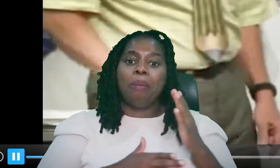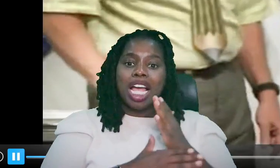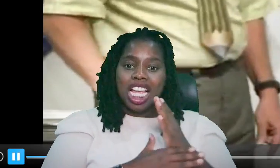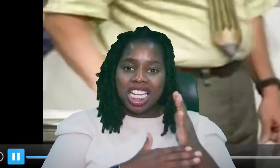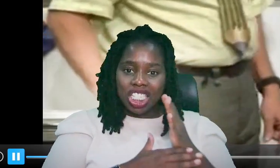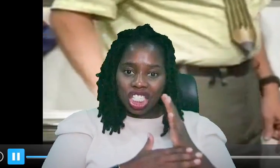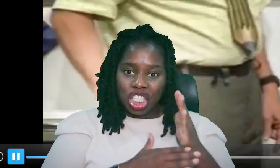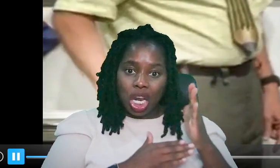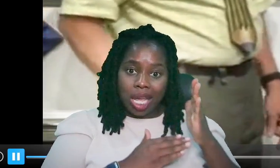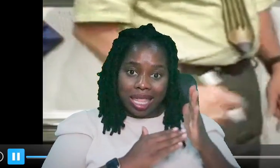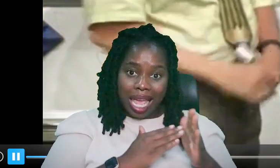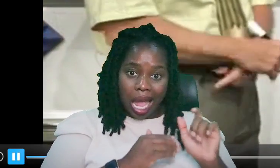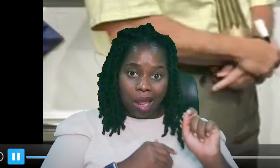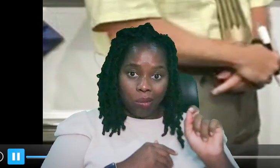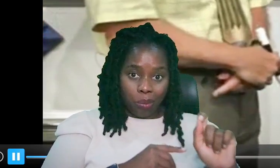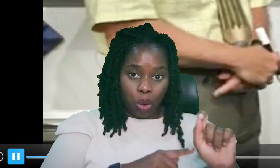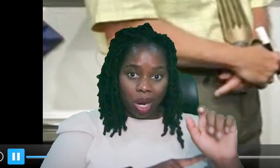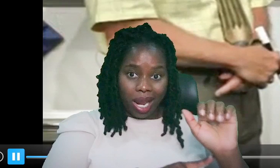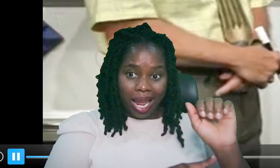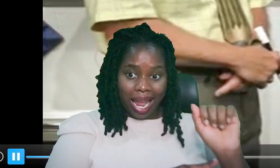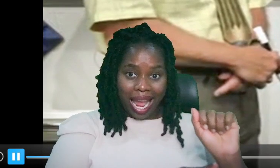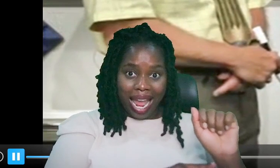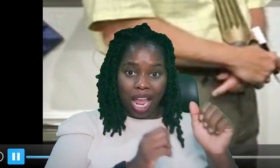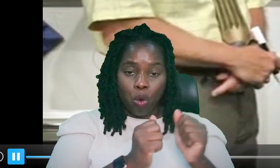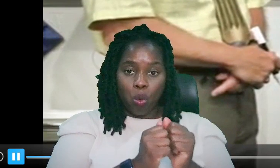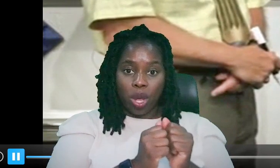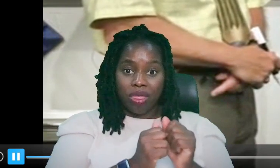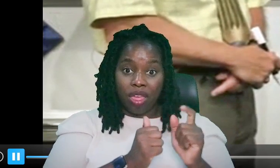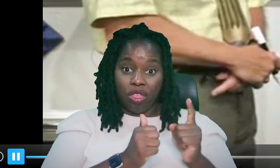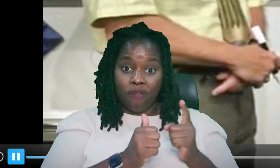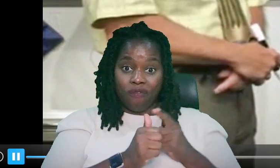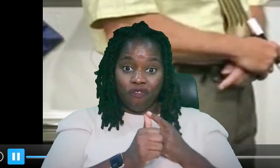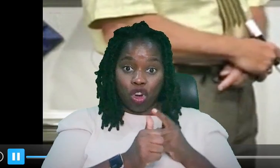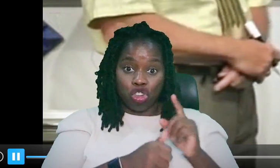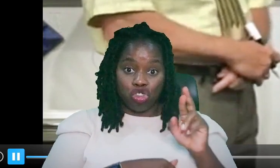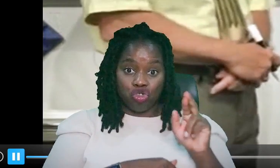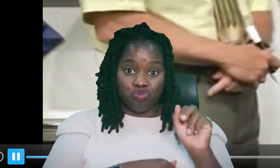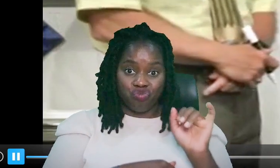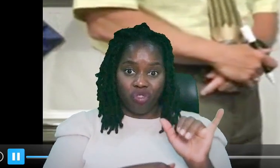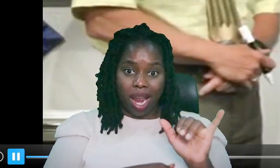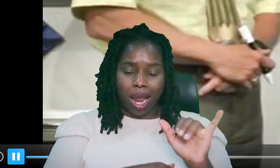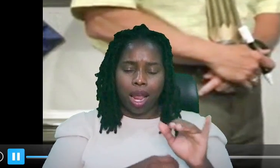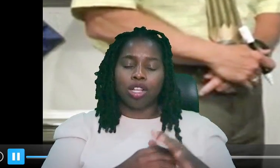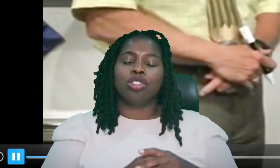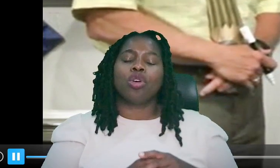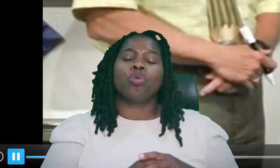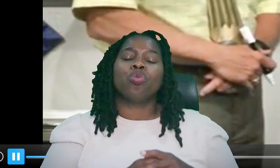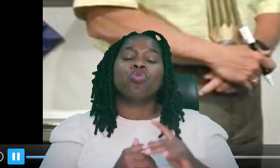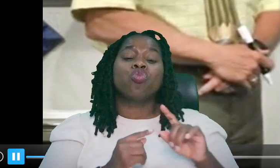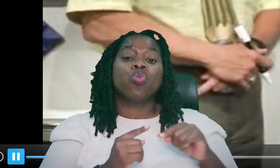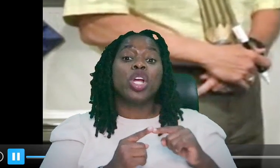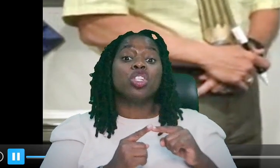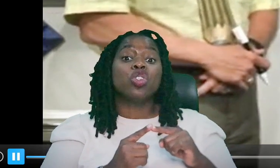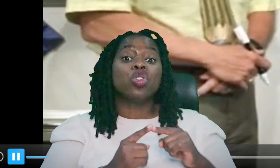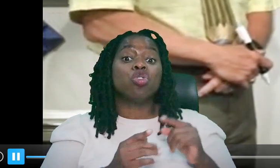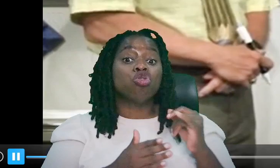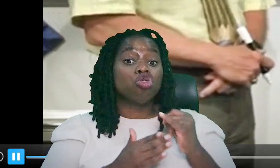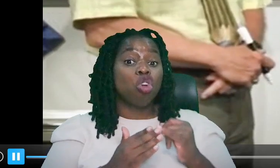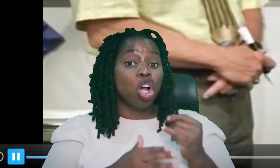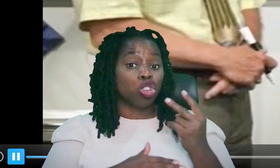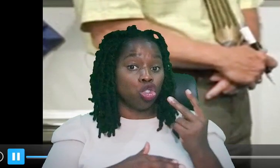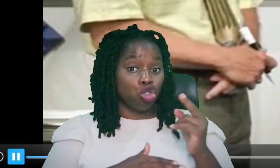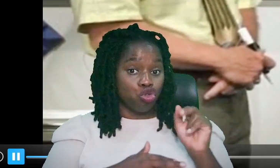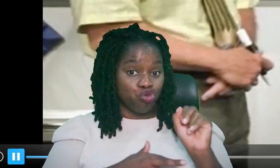the end point with the first ray. So when you draw two rays like this, you form what we call an